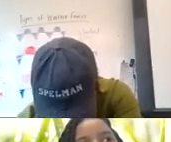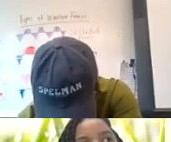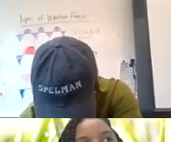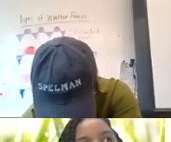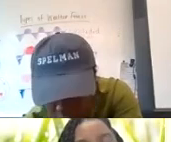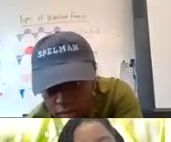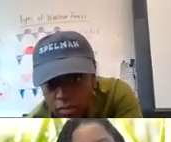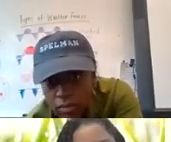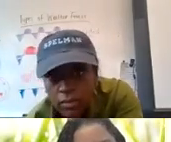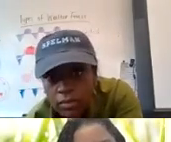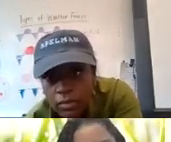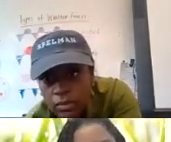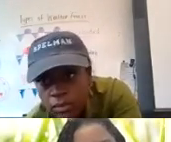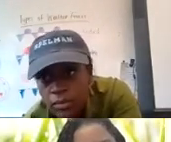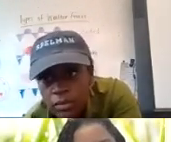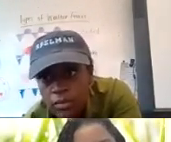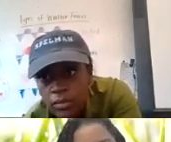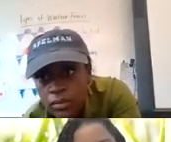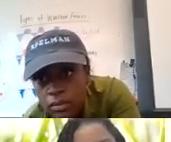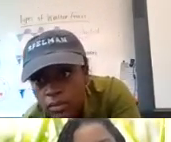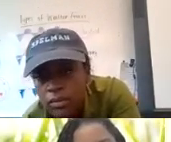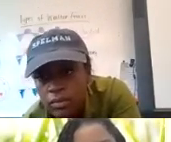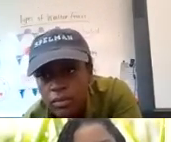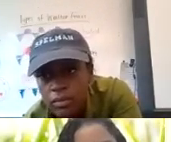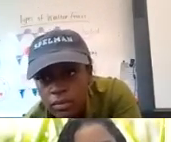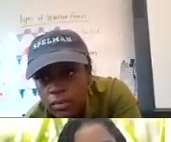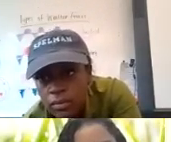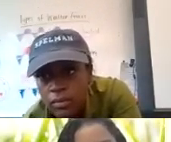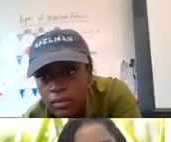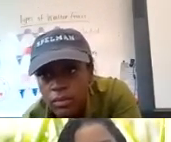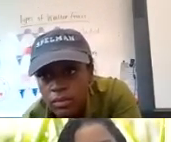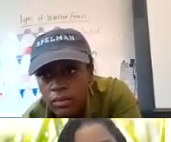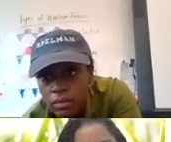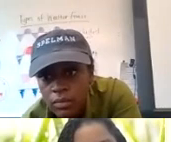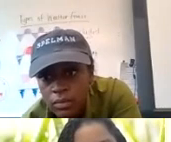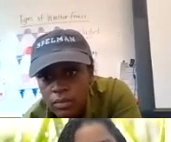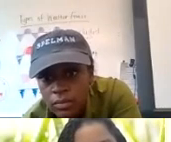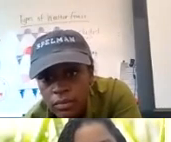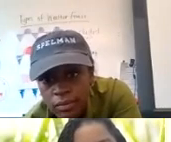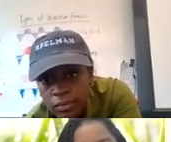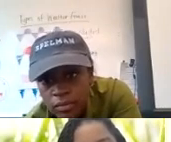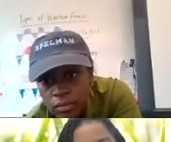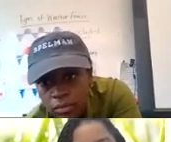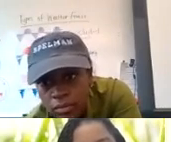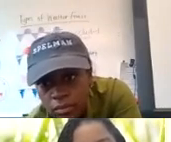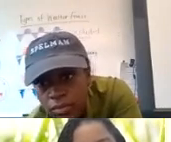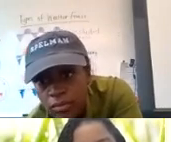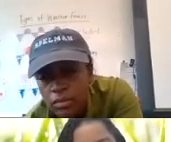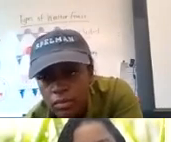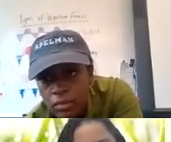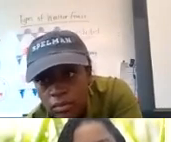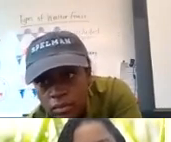I guess, like I said, Ms. Tracy is monitoring the chat, so she will make sure that those questions are answered. If you have any